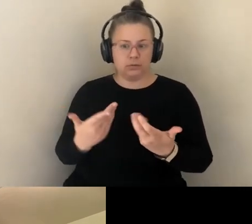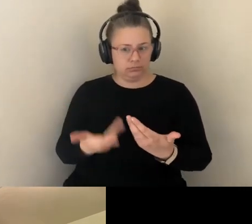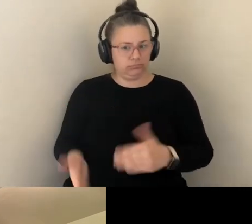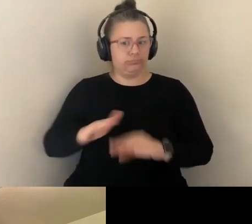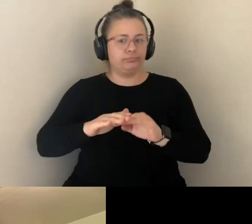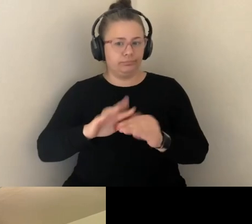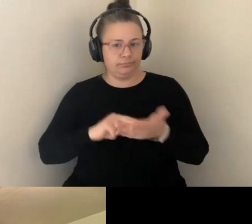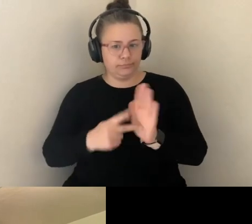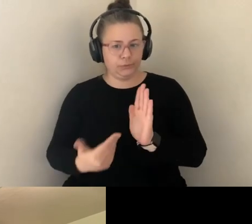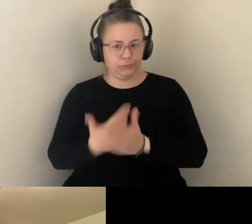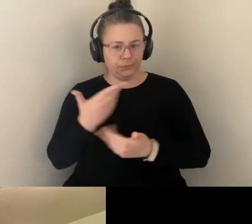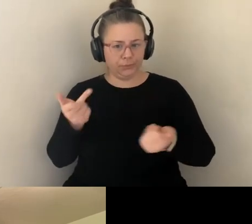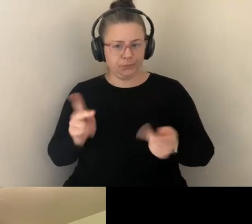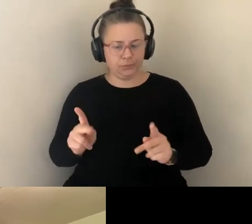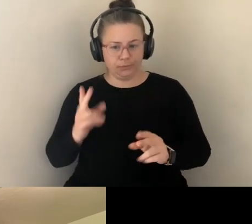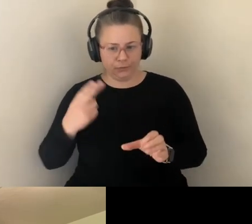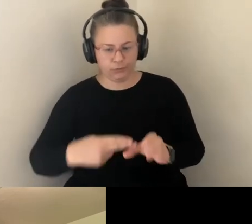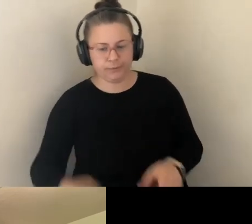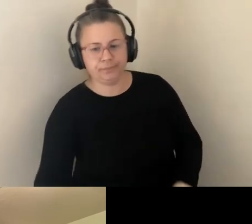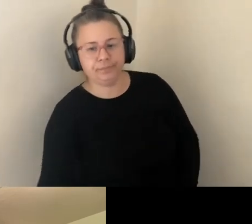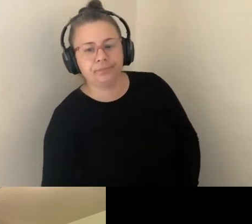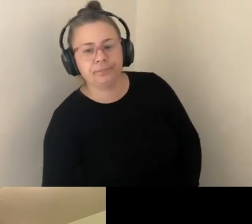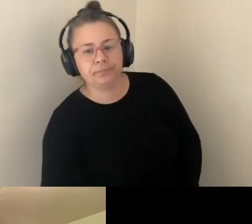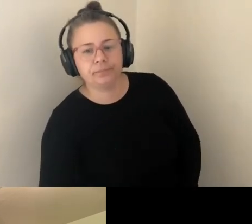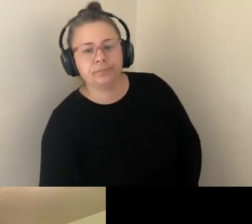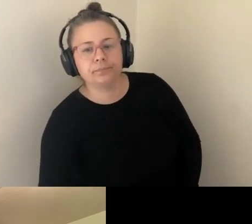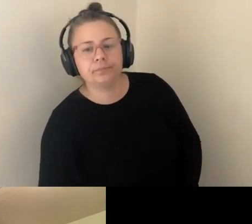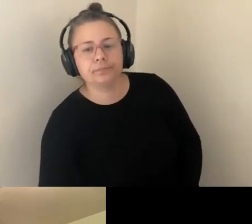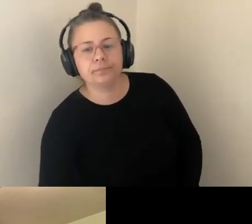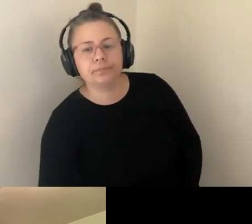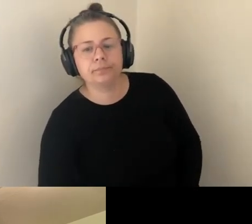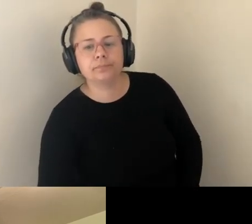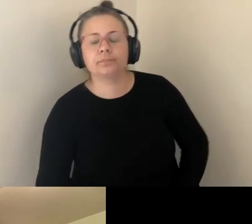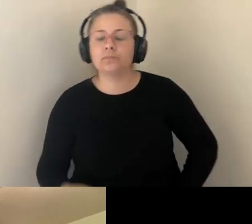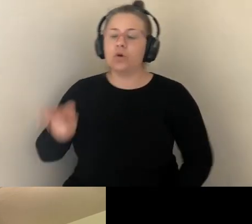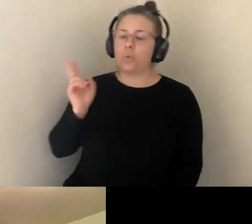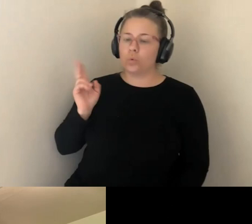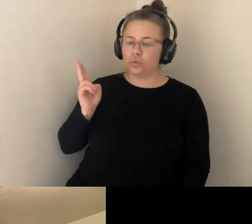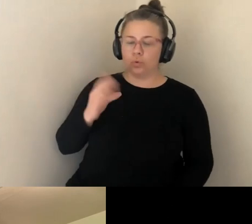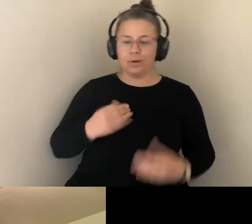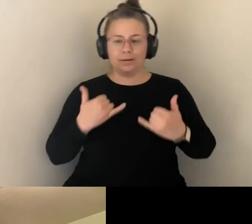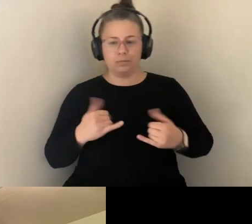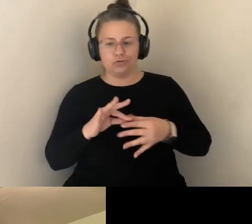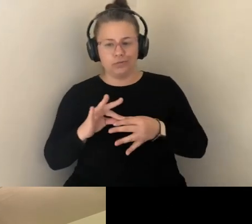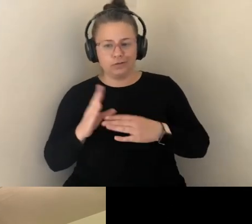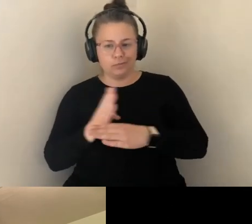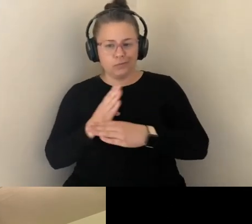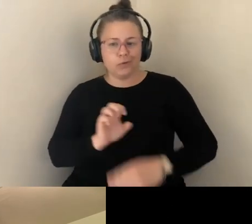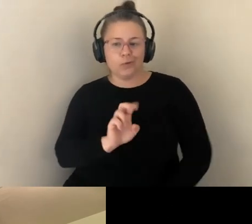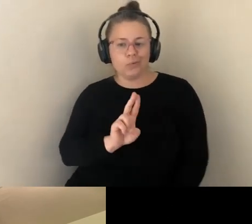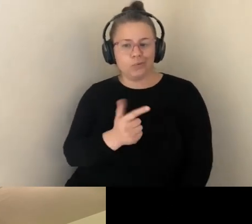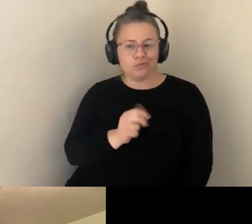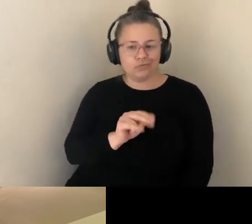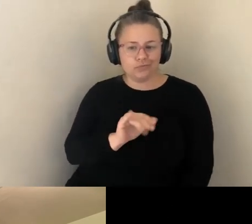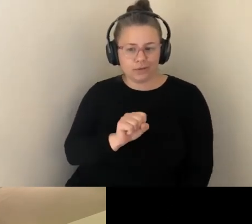I want to frame the historical and contemporary relationship between eugenics, race, and disability. And I think that also